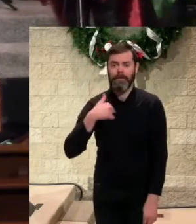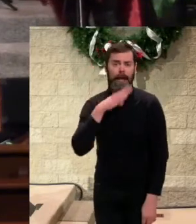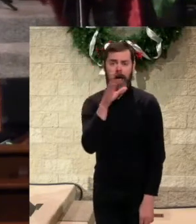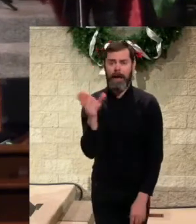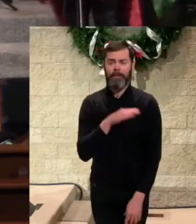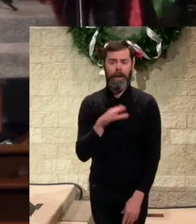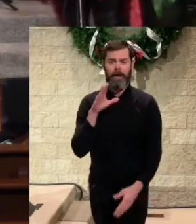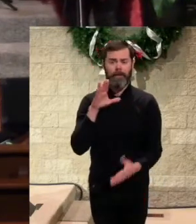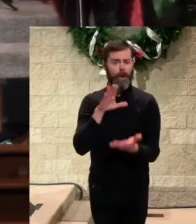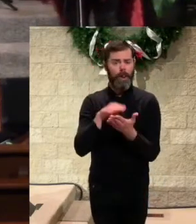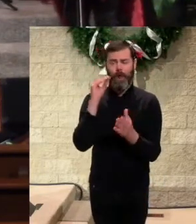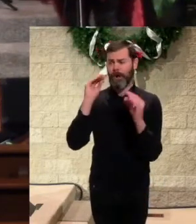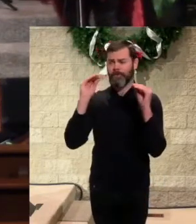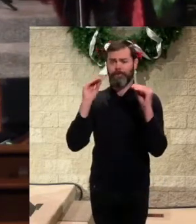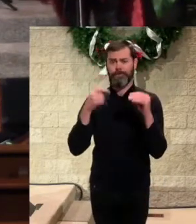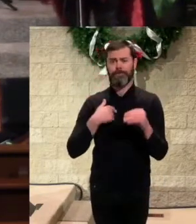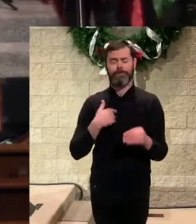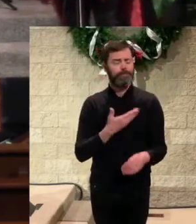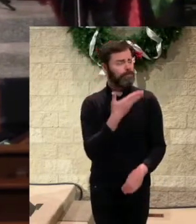3, 2, 1.